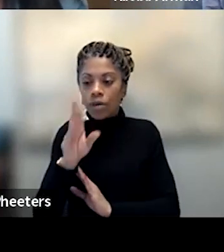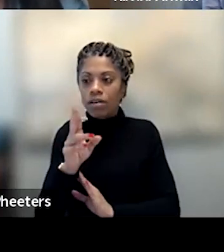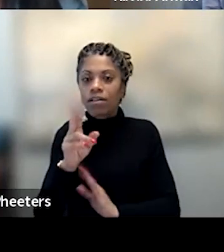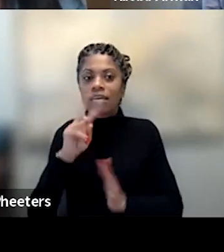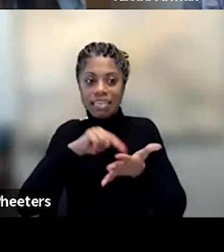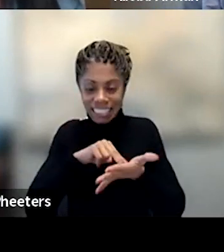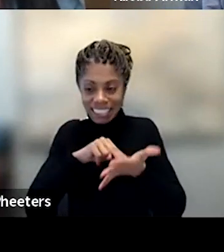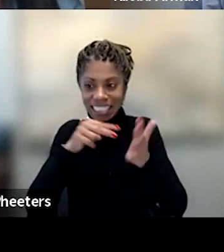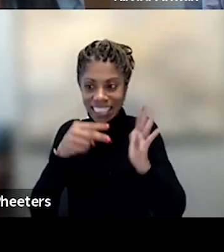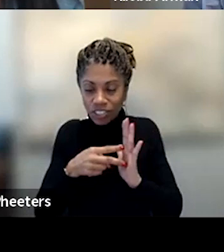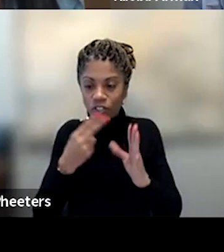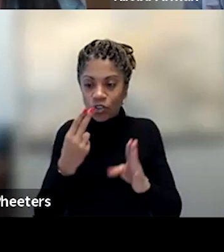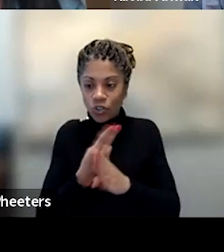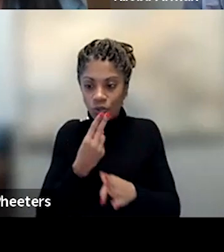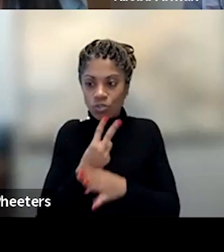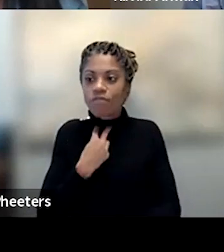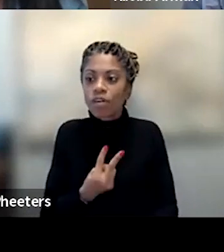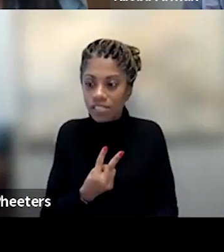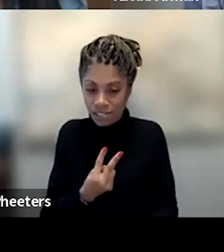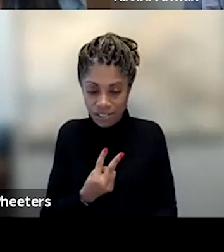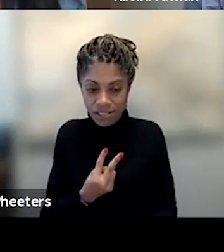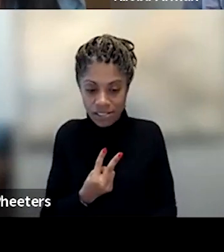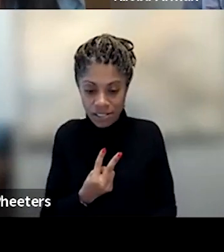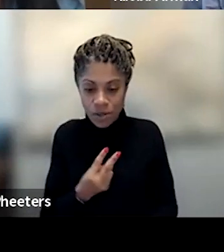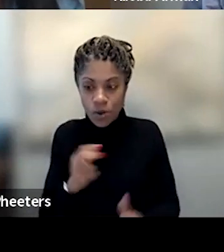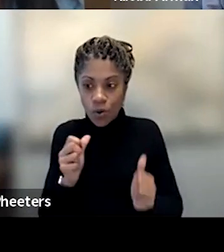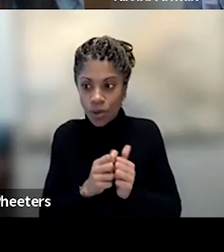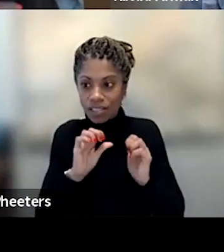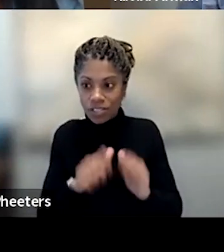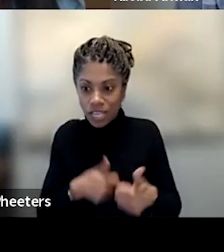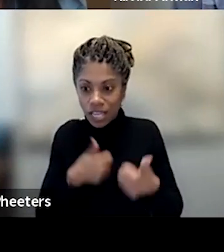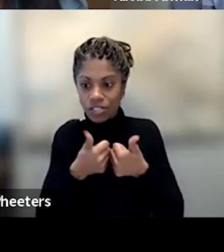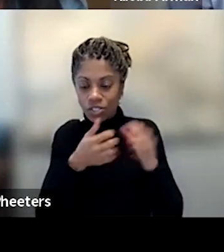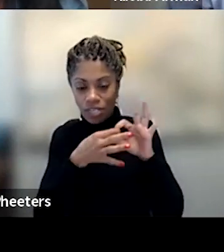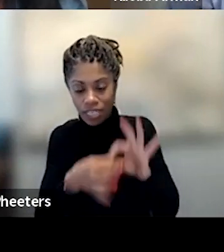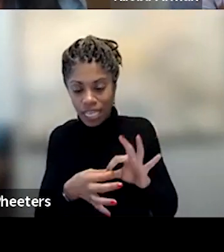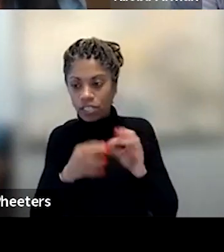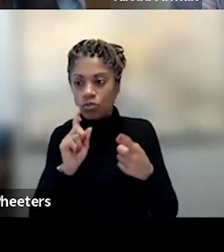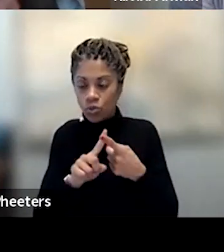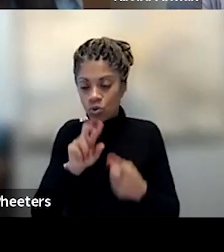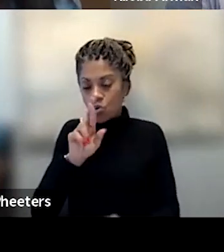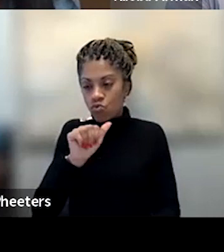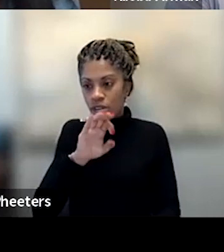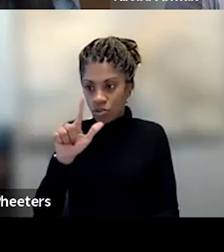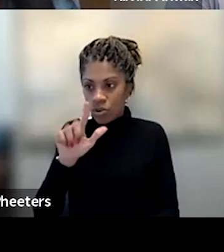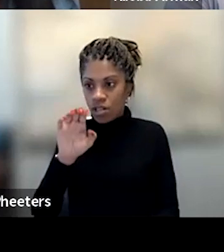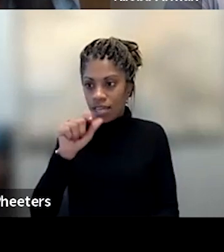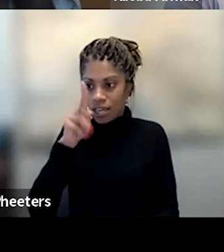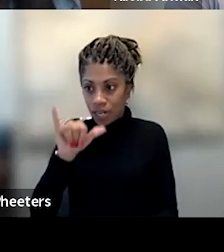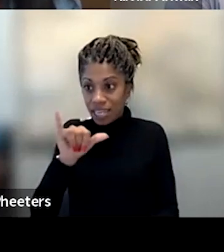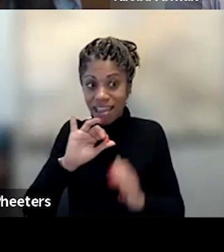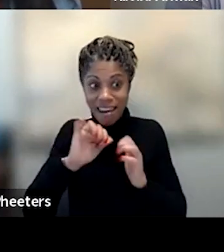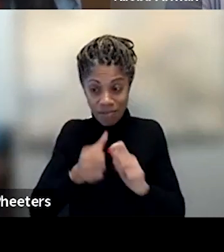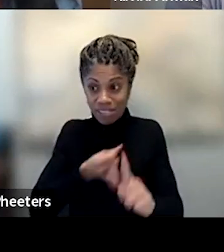voices to talk about the challenges that we're seeing in terms of racial equity across this country and how it's impacting people. And we were